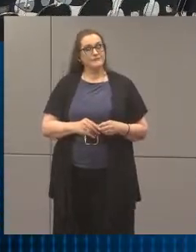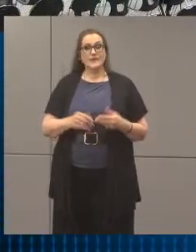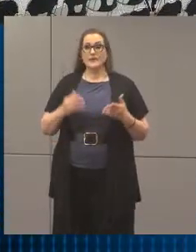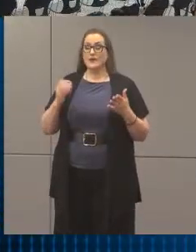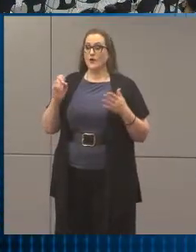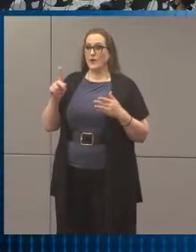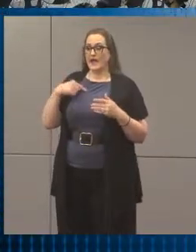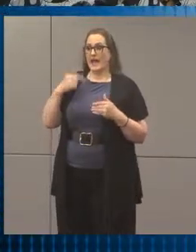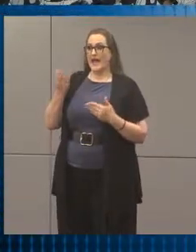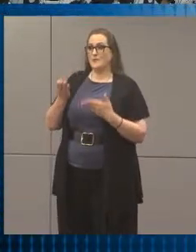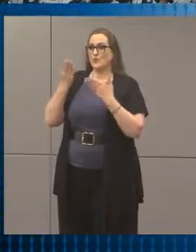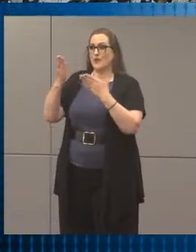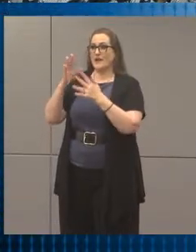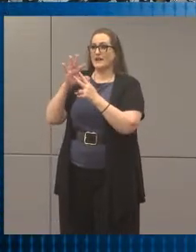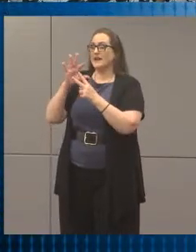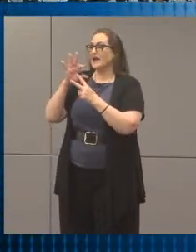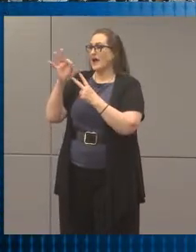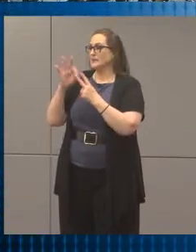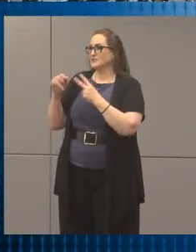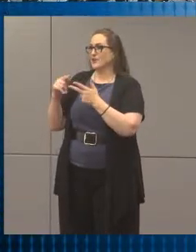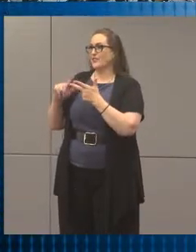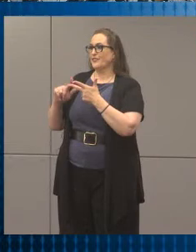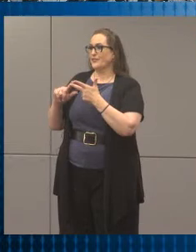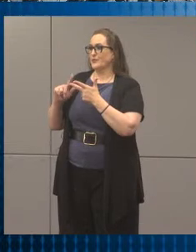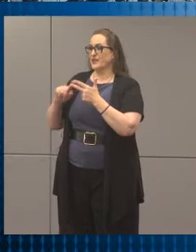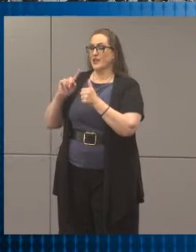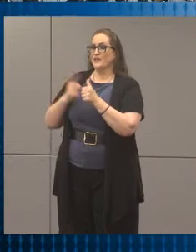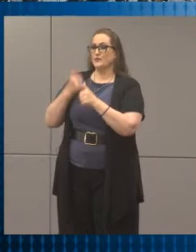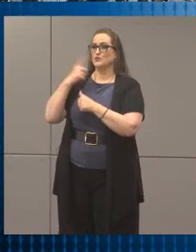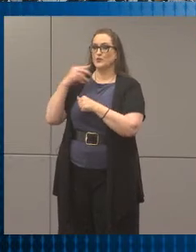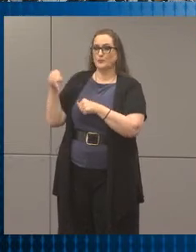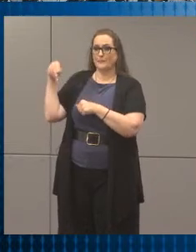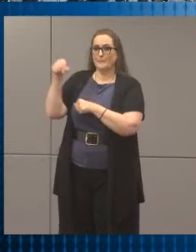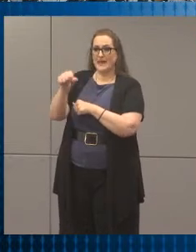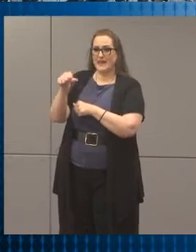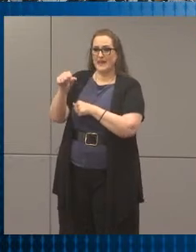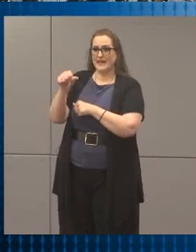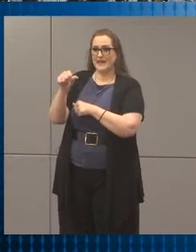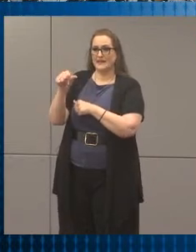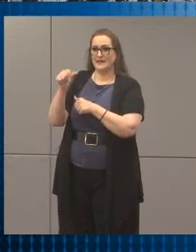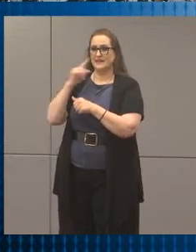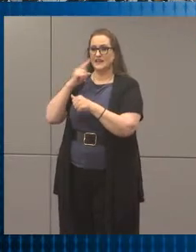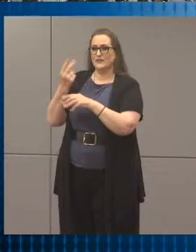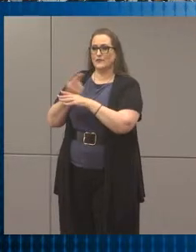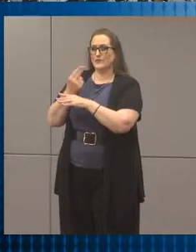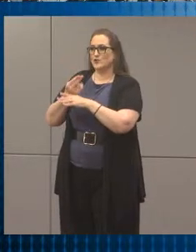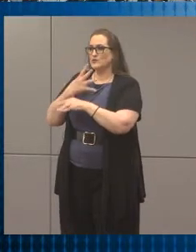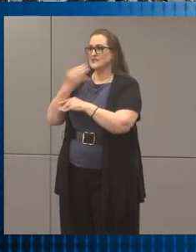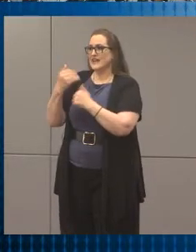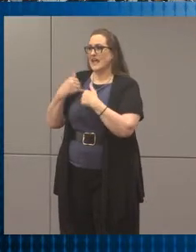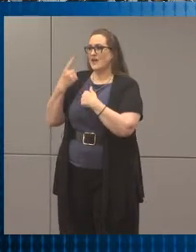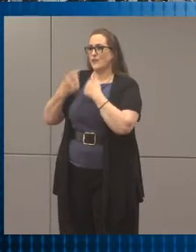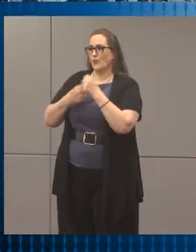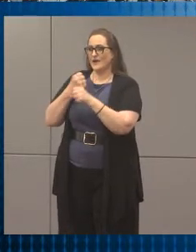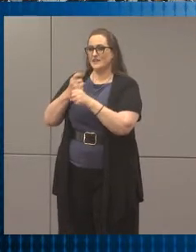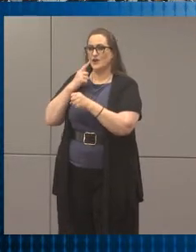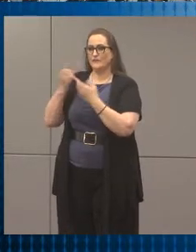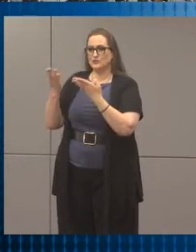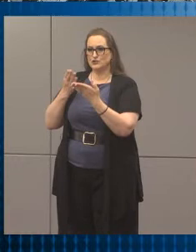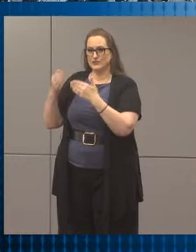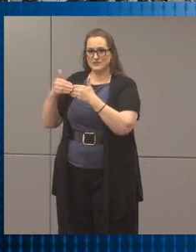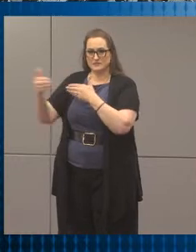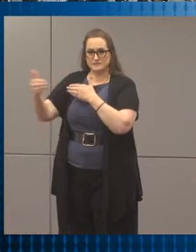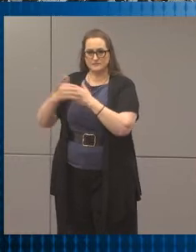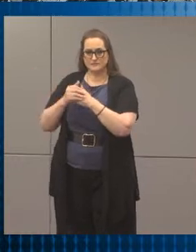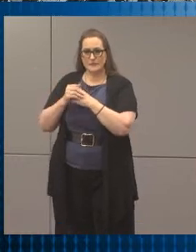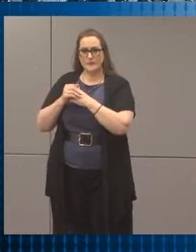Okay, I am recommending option number 3. The first option is to pay in arrears for the use and have 1 year of service going